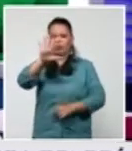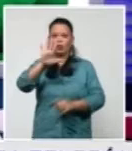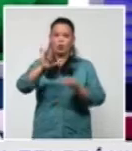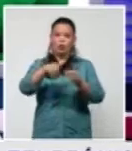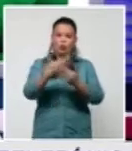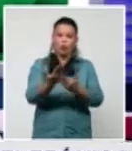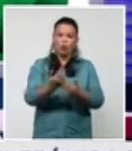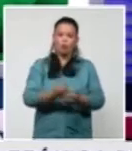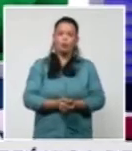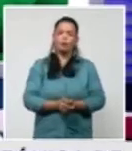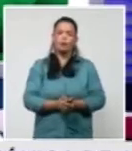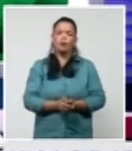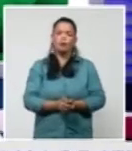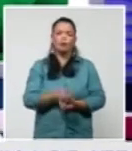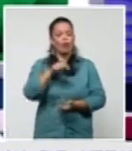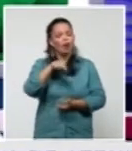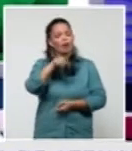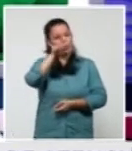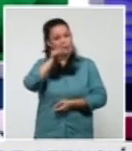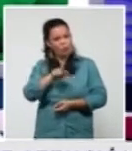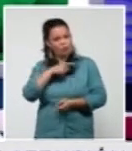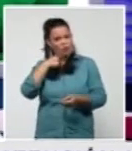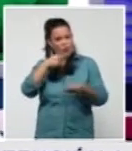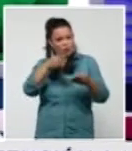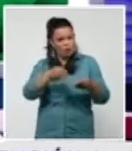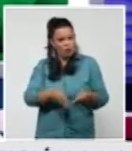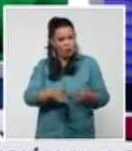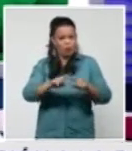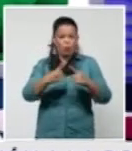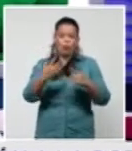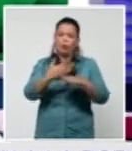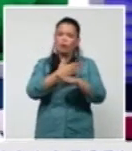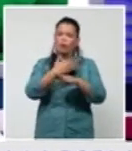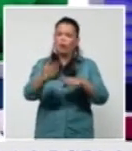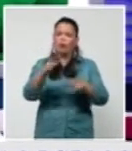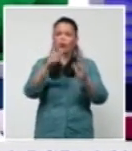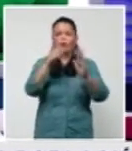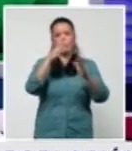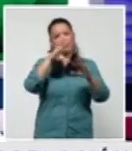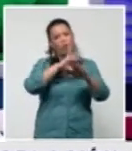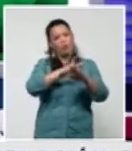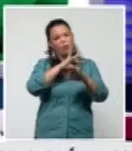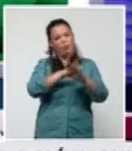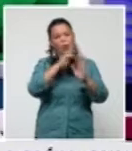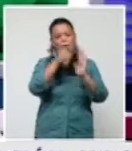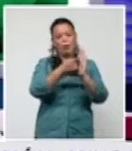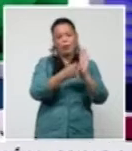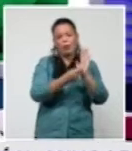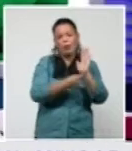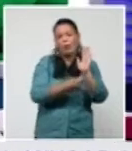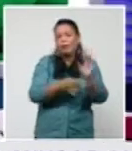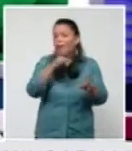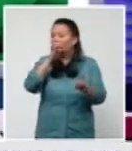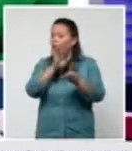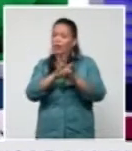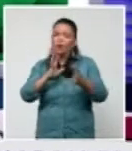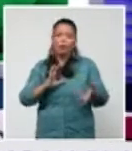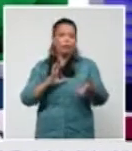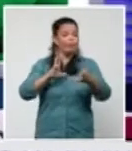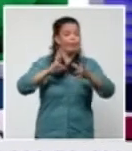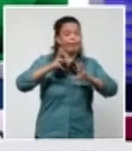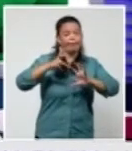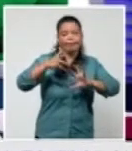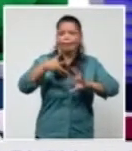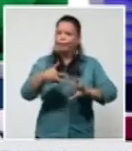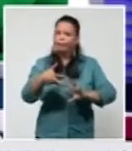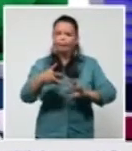it was not possible to revive him. We are deeply saddened by the death of this patient and send our